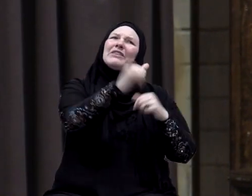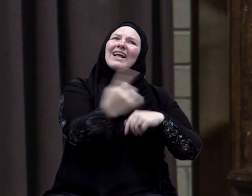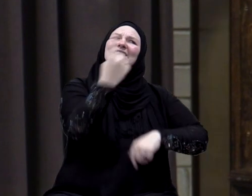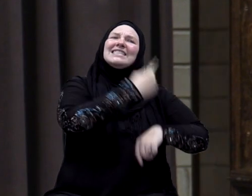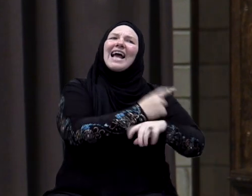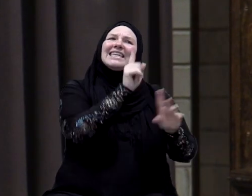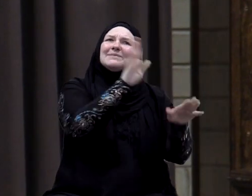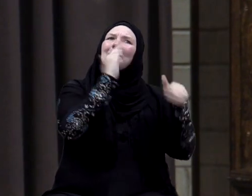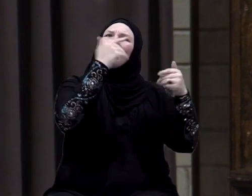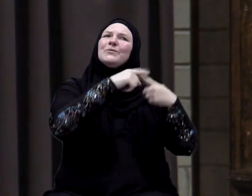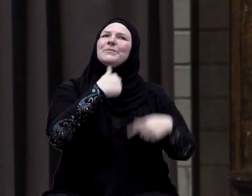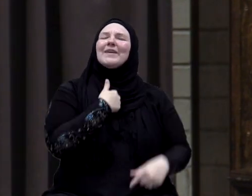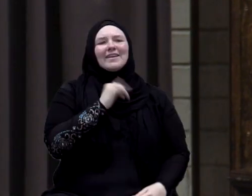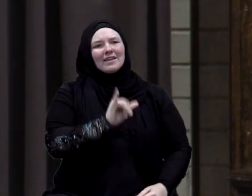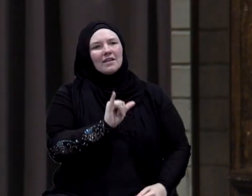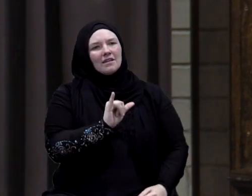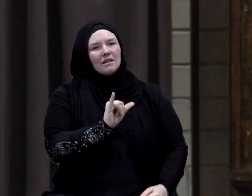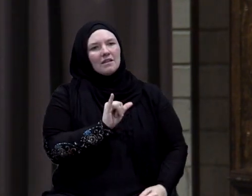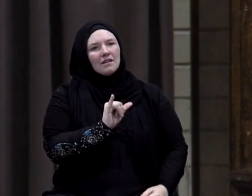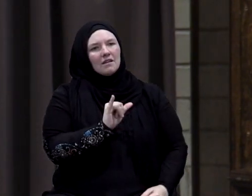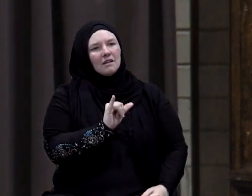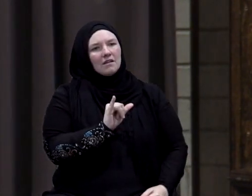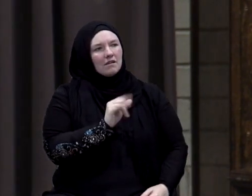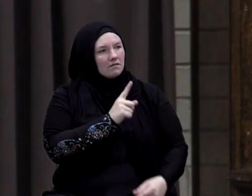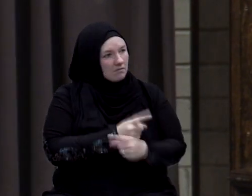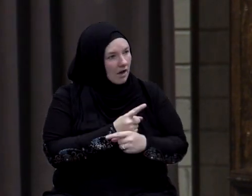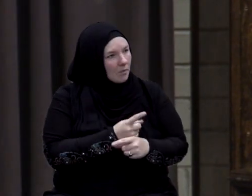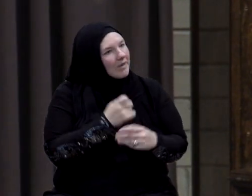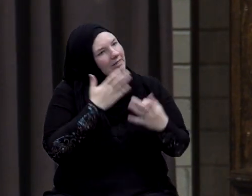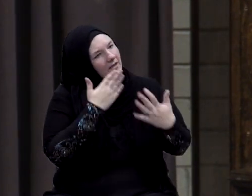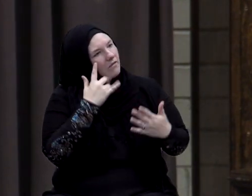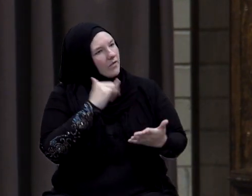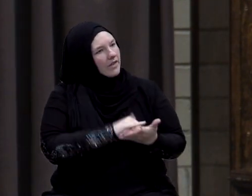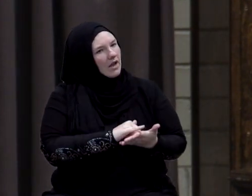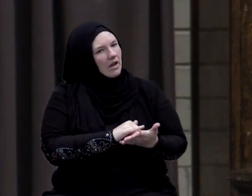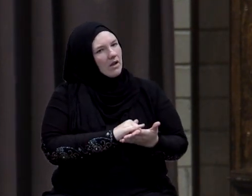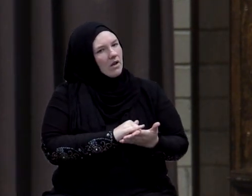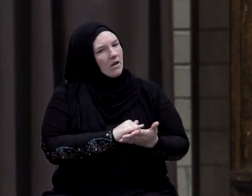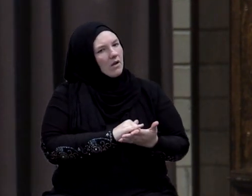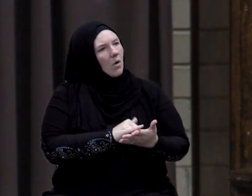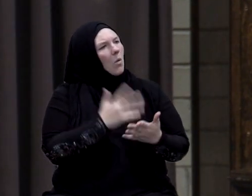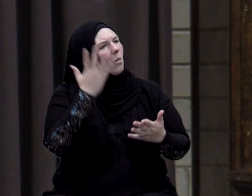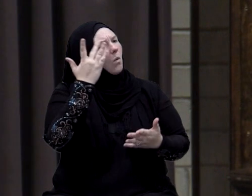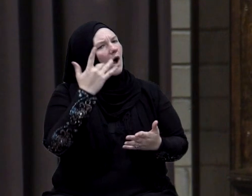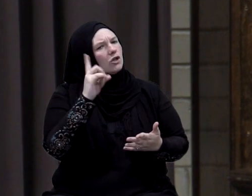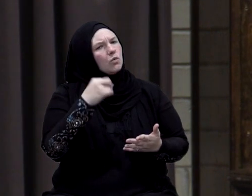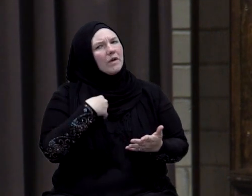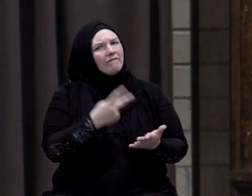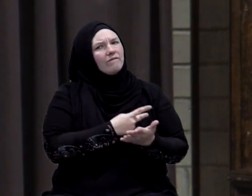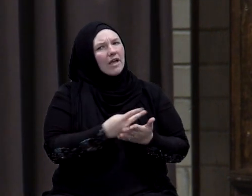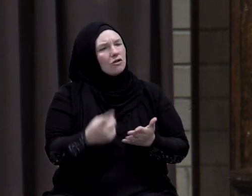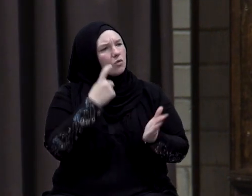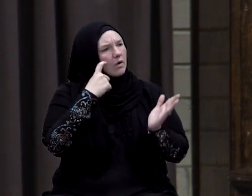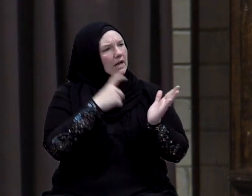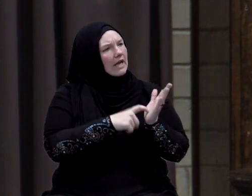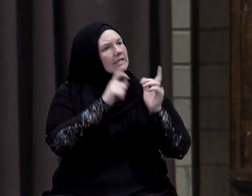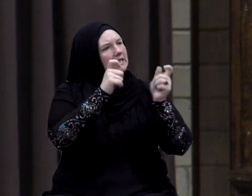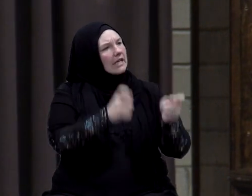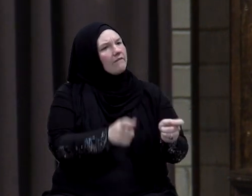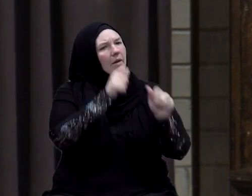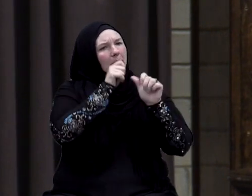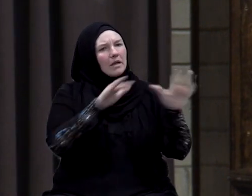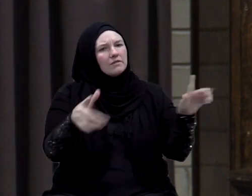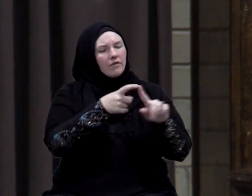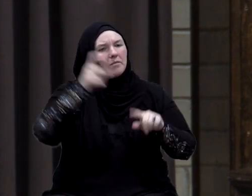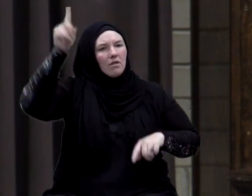least most of us do. Right? Why do we fail to recognize the gifts and the blessings of